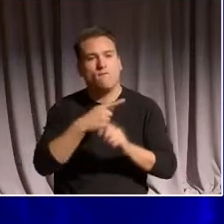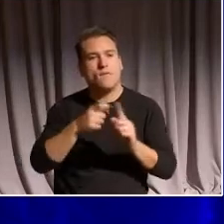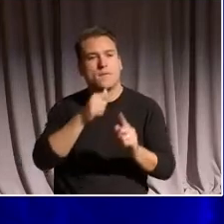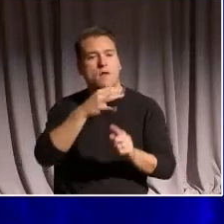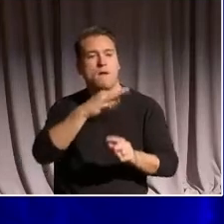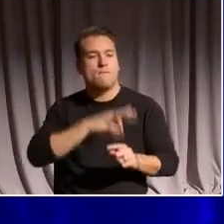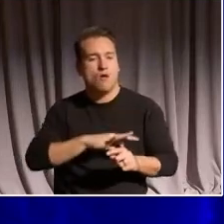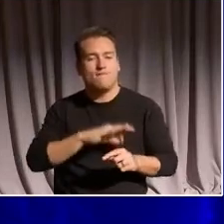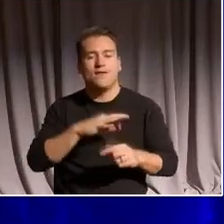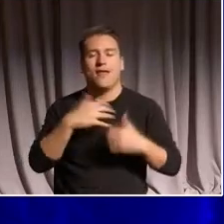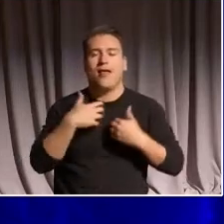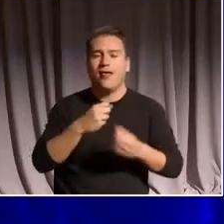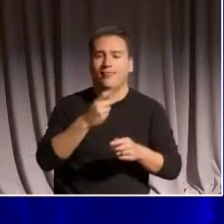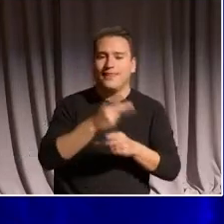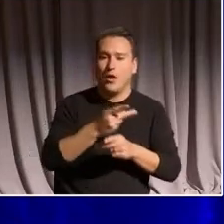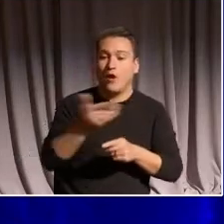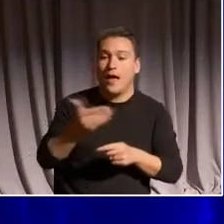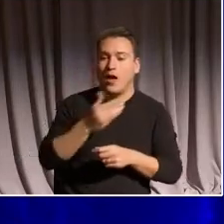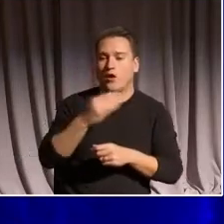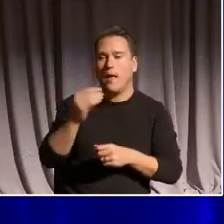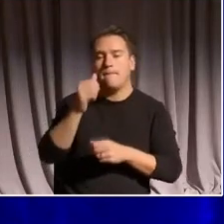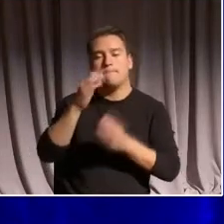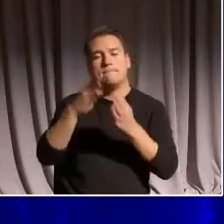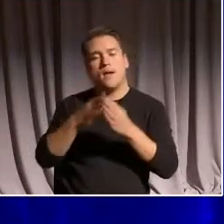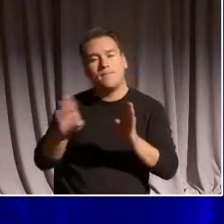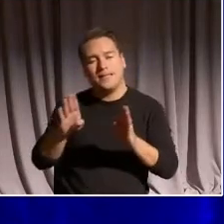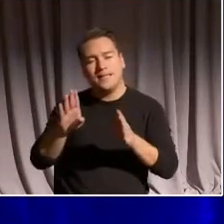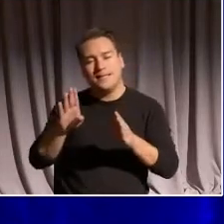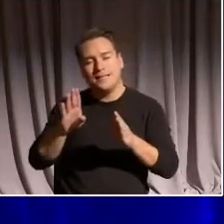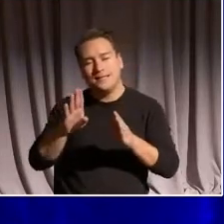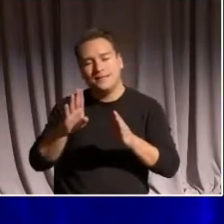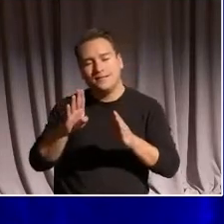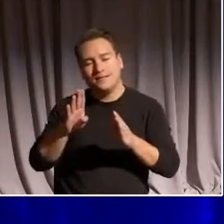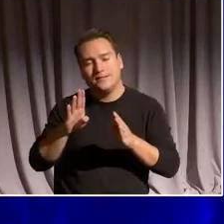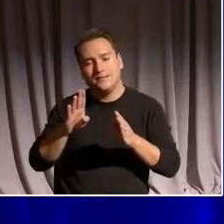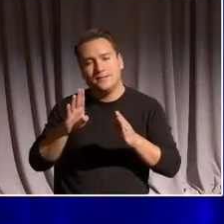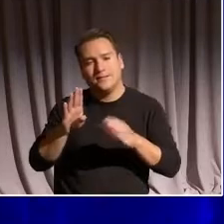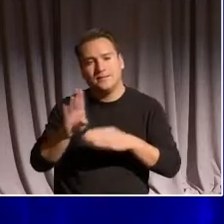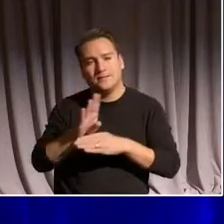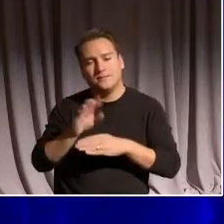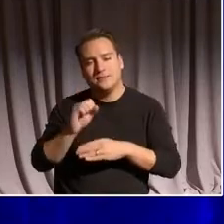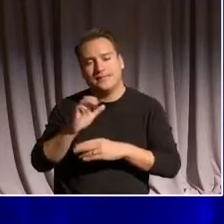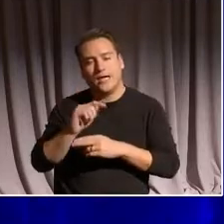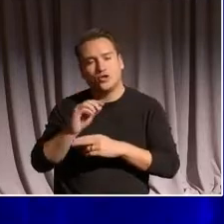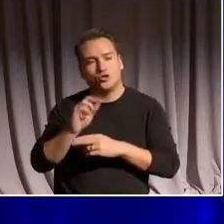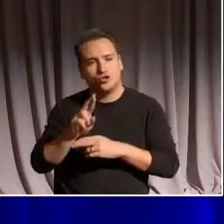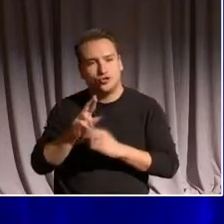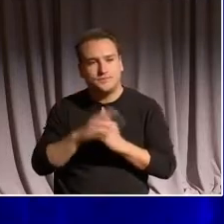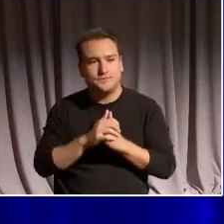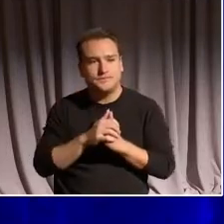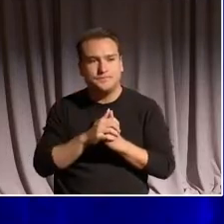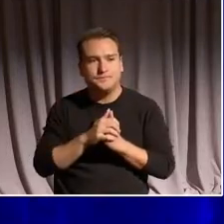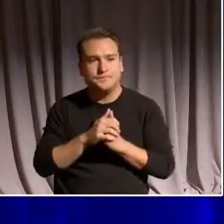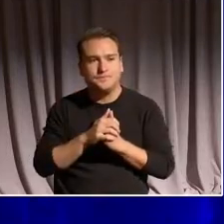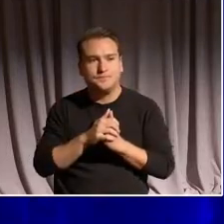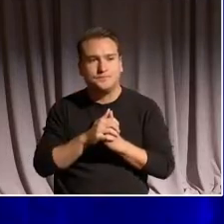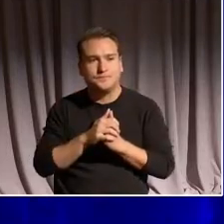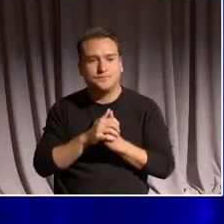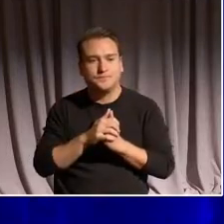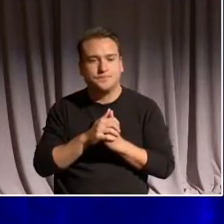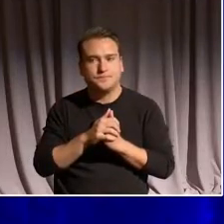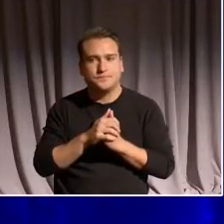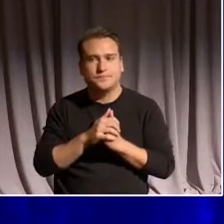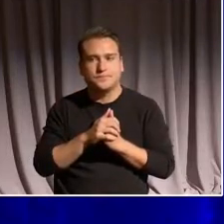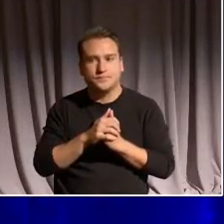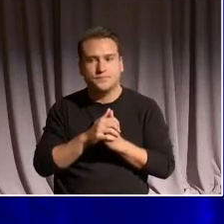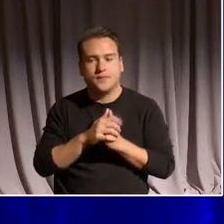healthcare, higher ed, and public sectors. And we all advocate in Marin for the well-being of older adults. So I have 4 things real